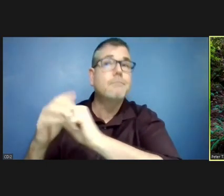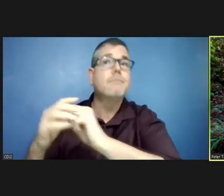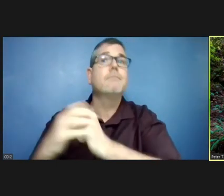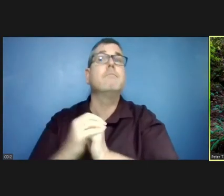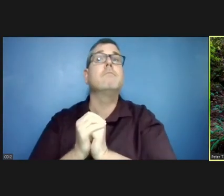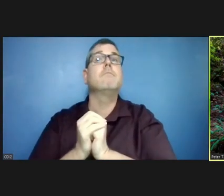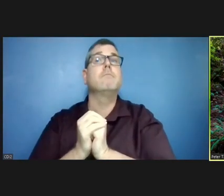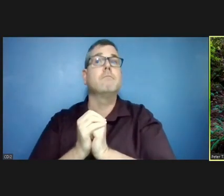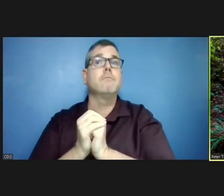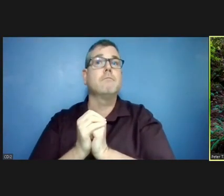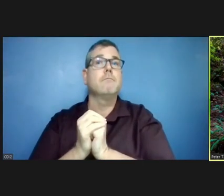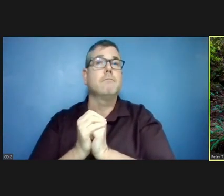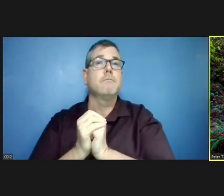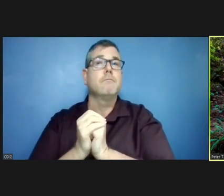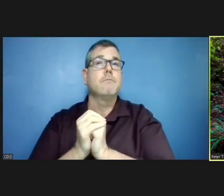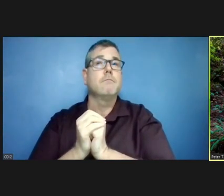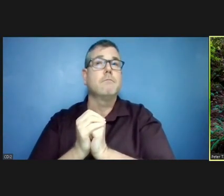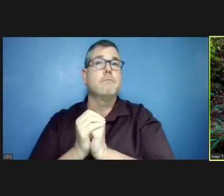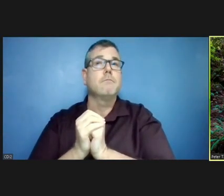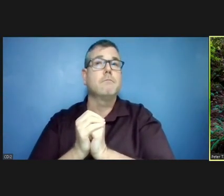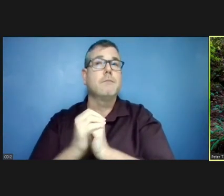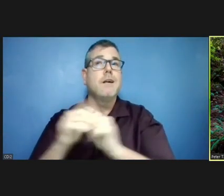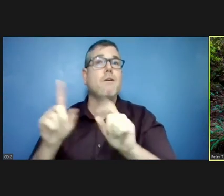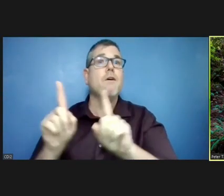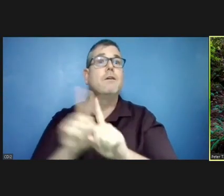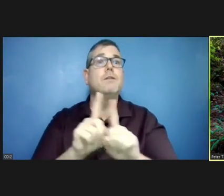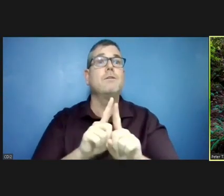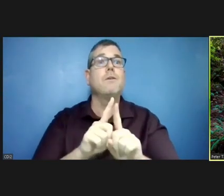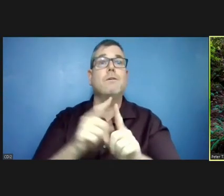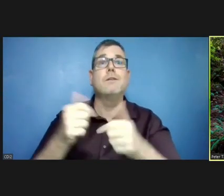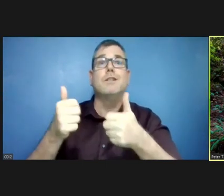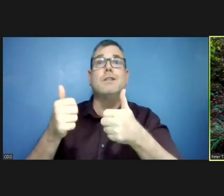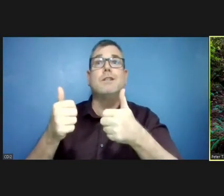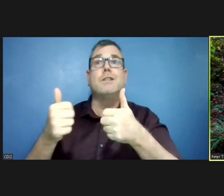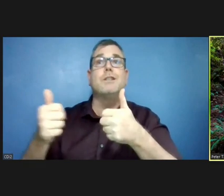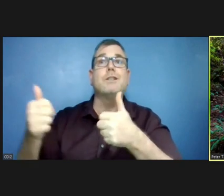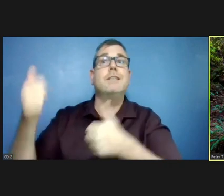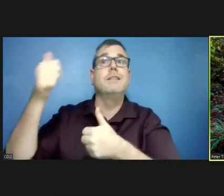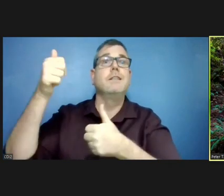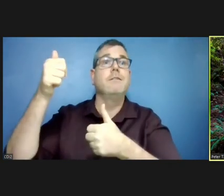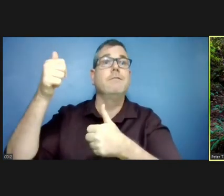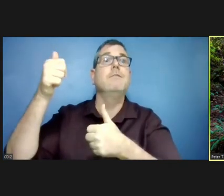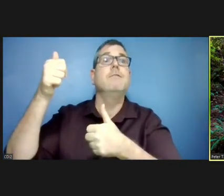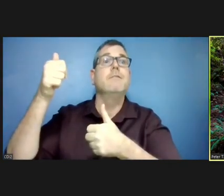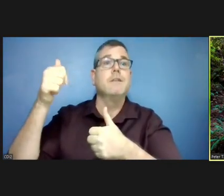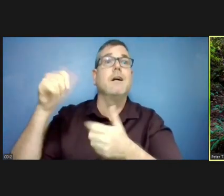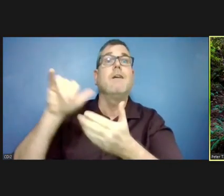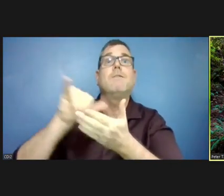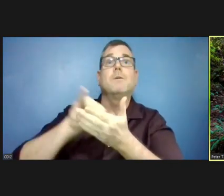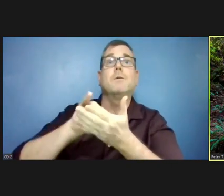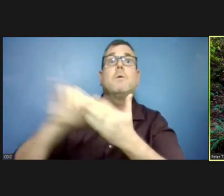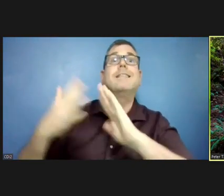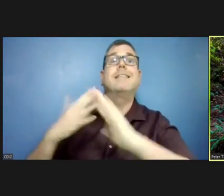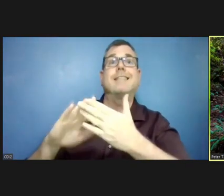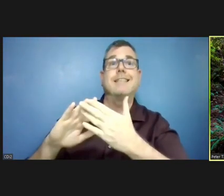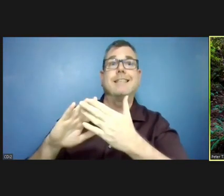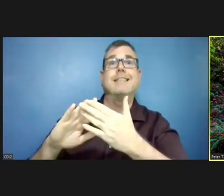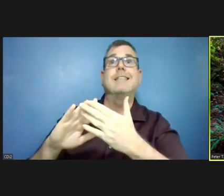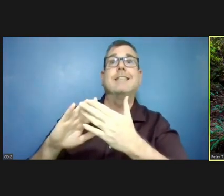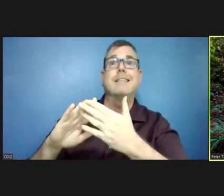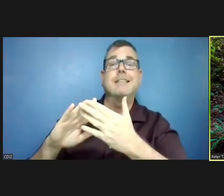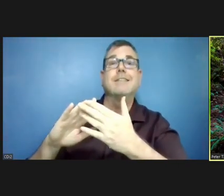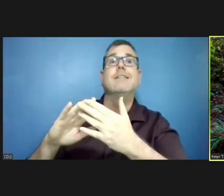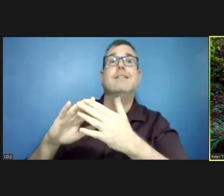City Office of Emergency Management, focusing on COVID-19 response. He's also held several